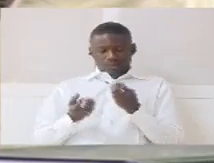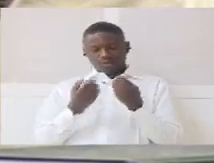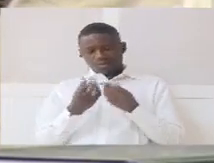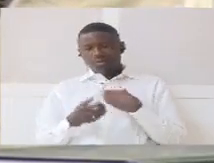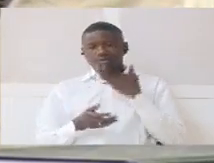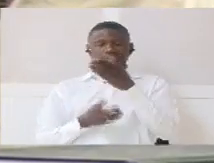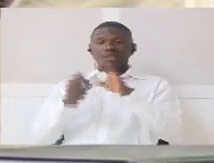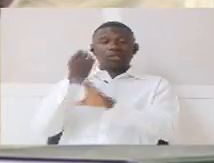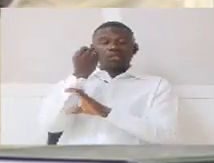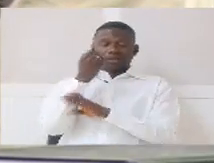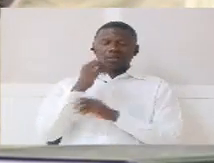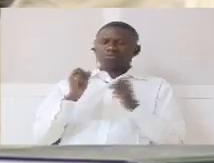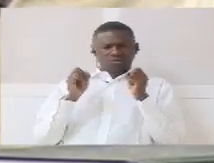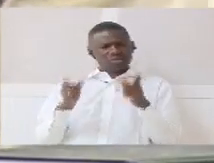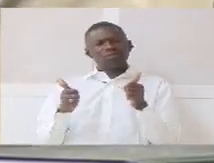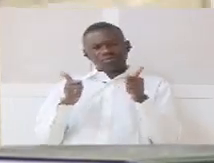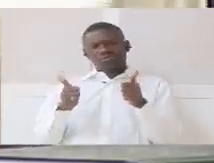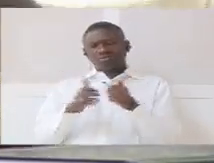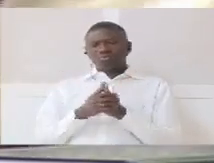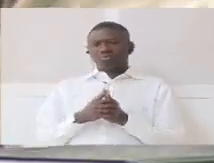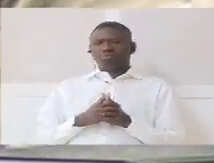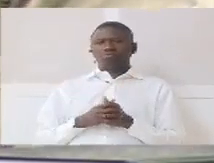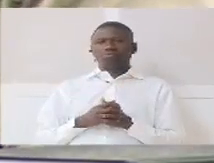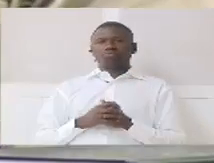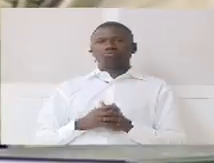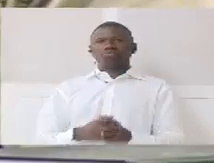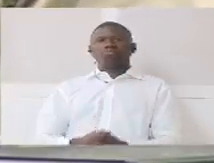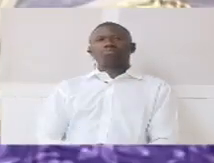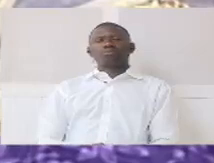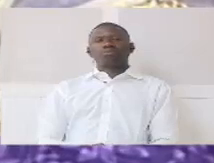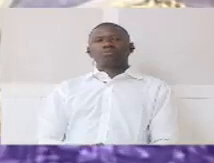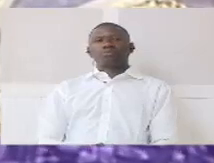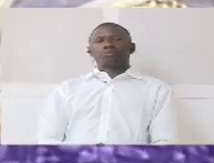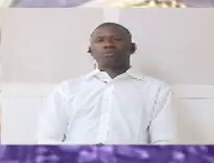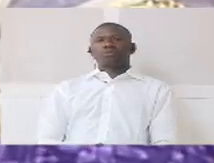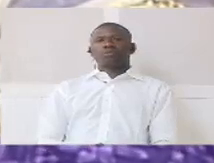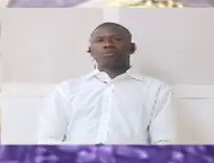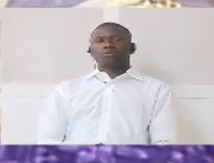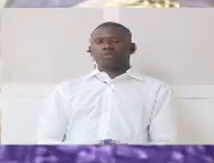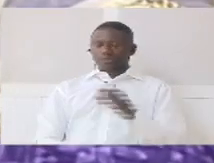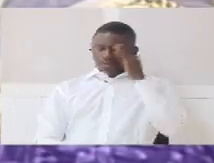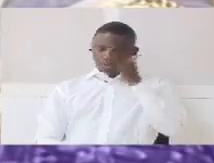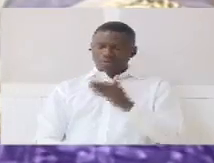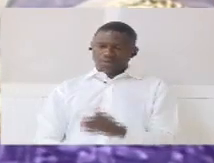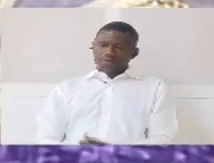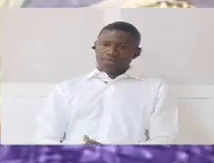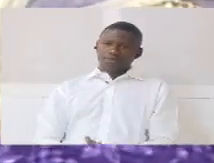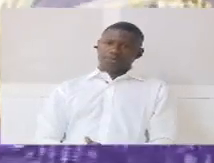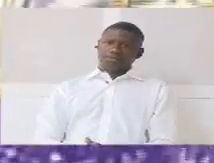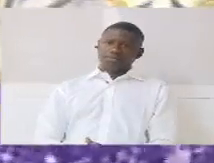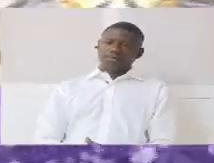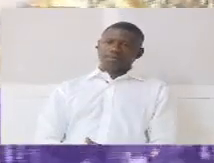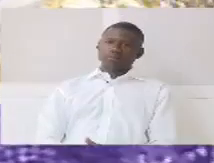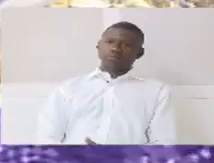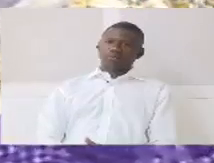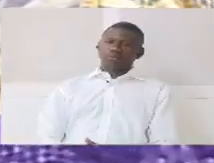was in Kasamas. Fine. I said, fine. So, Naharmadi, continue. Baraka, left a jijon. Thank you. Baraka, akoya baraka. Thank